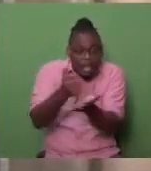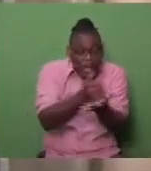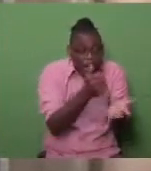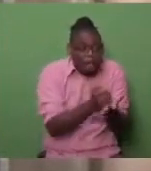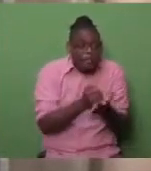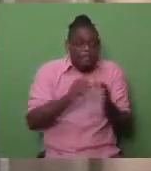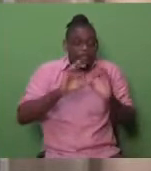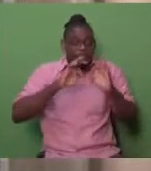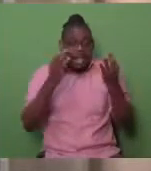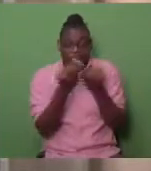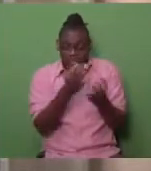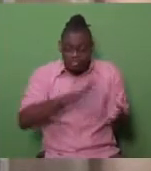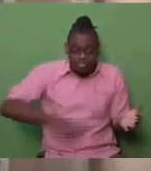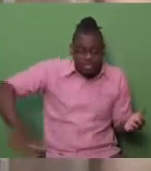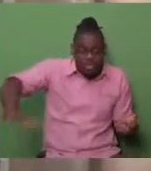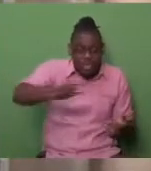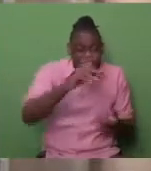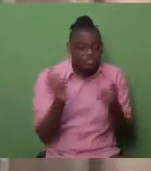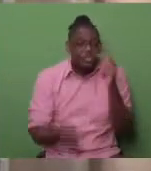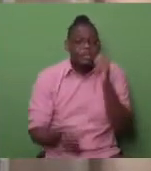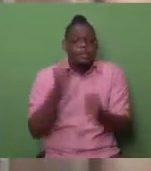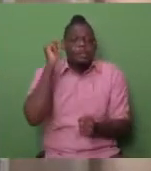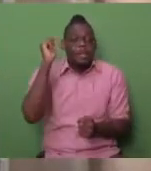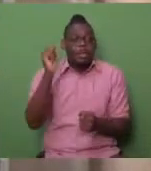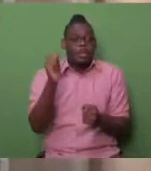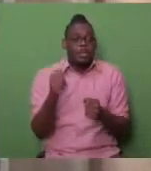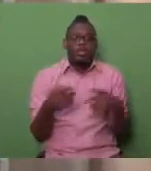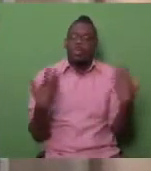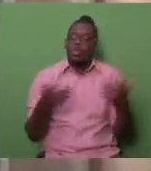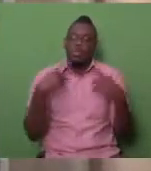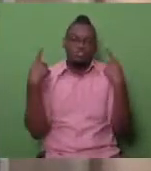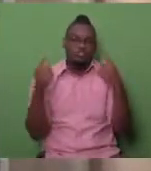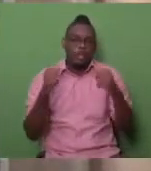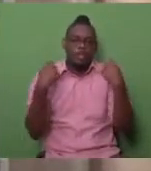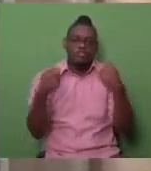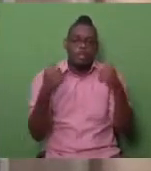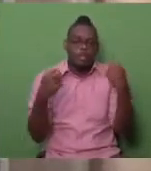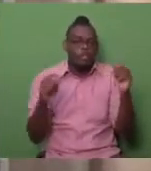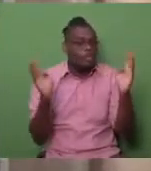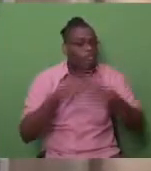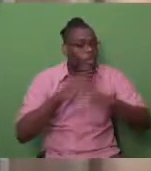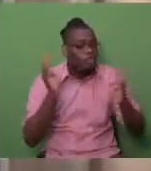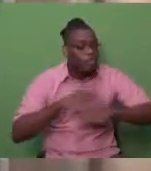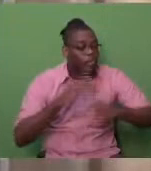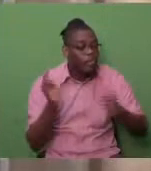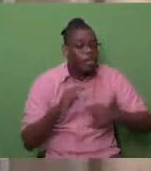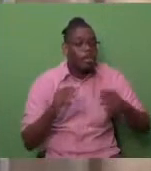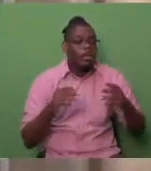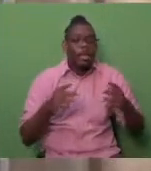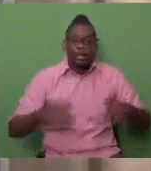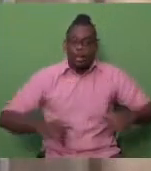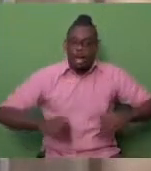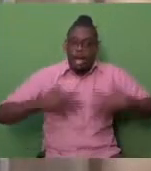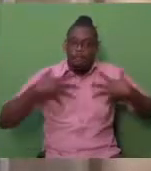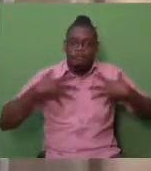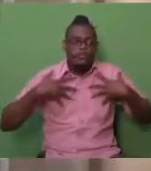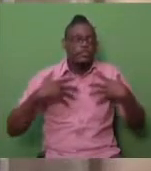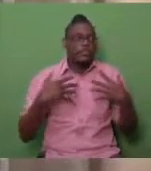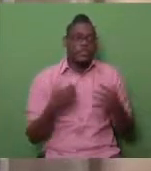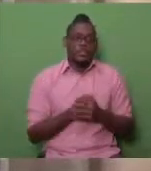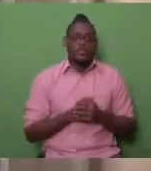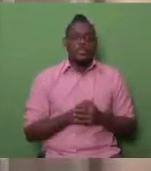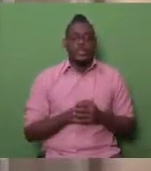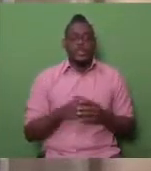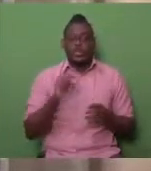currently struggling to make ends meet, struggling to survive, and to recover from the effects of 6 years of a failed